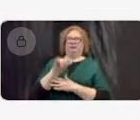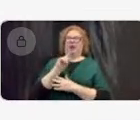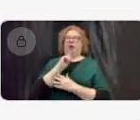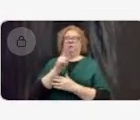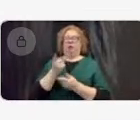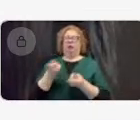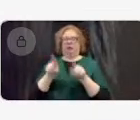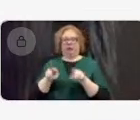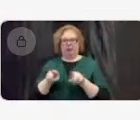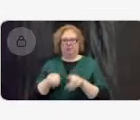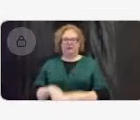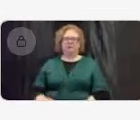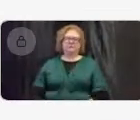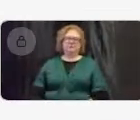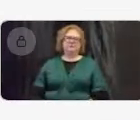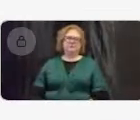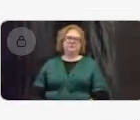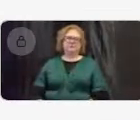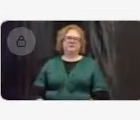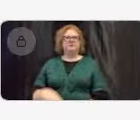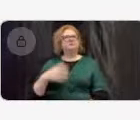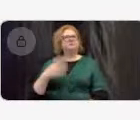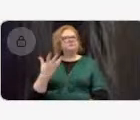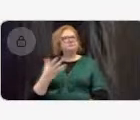makes you wonder if we should, why should we